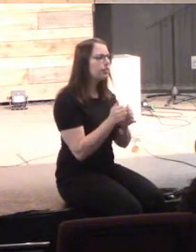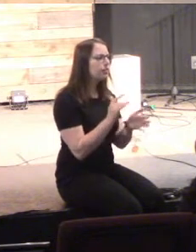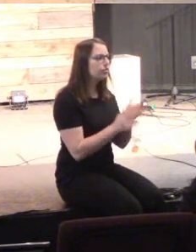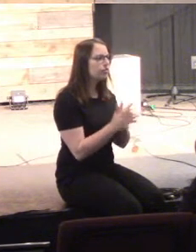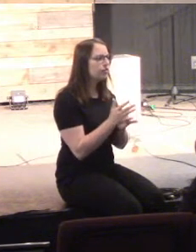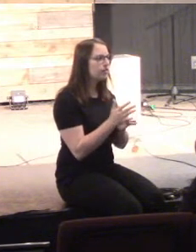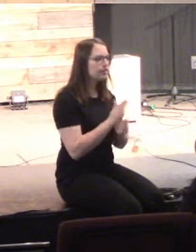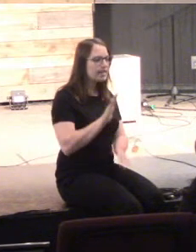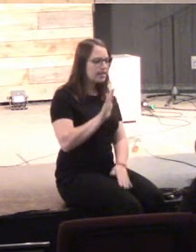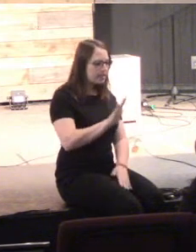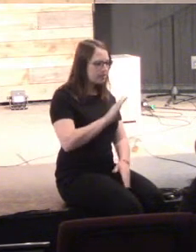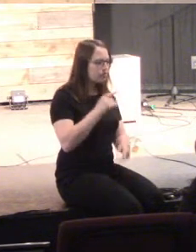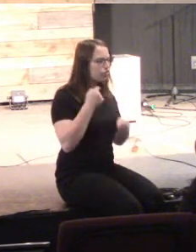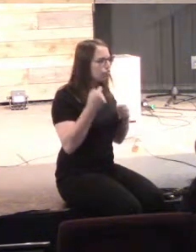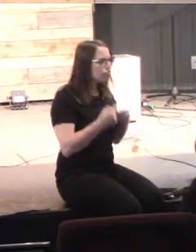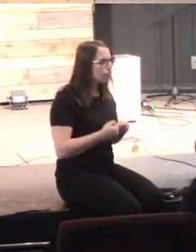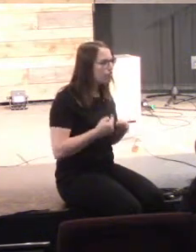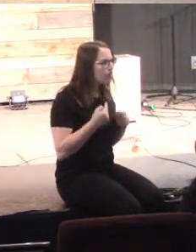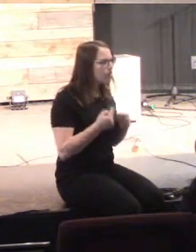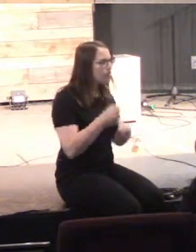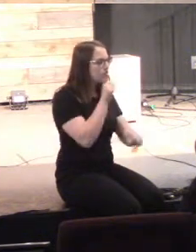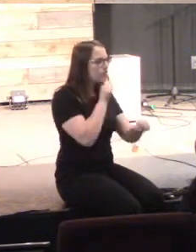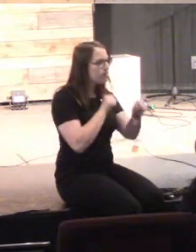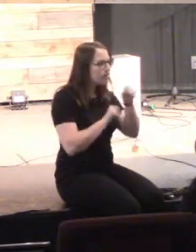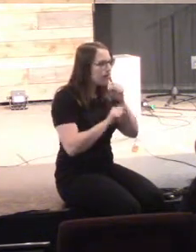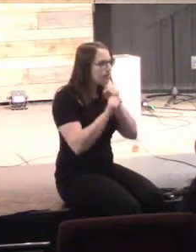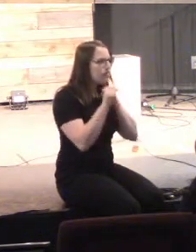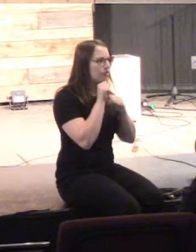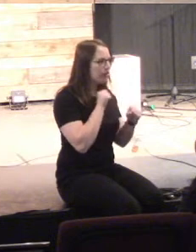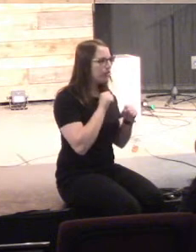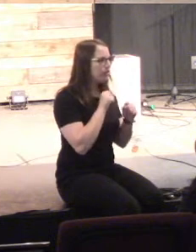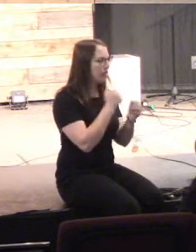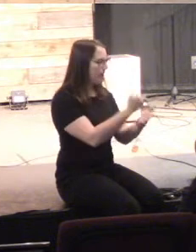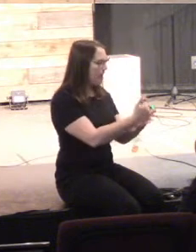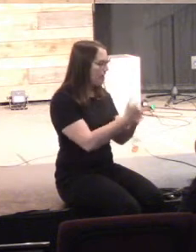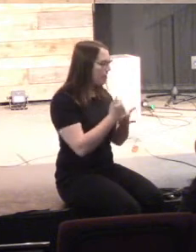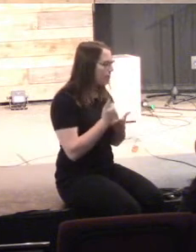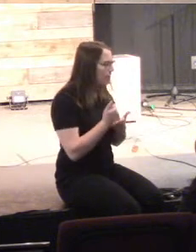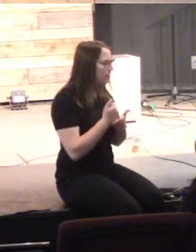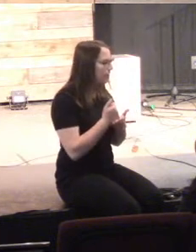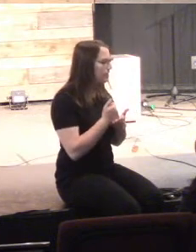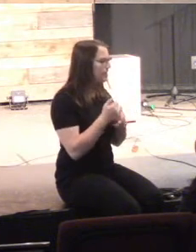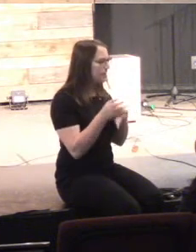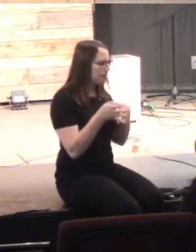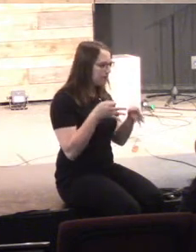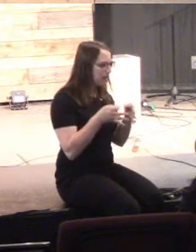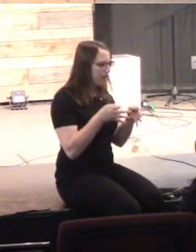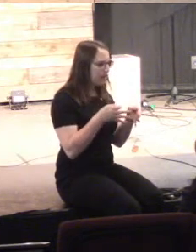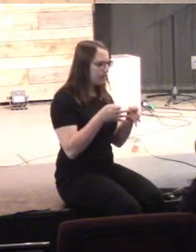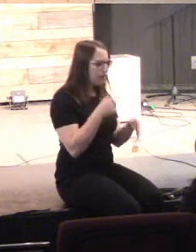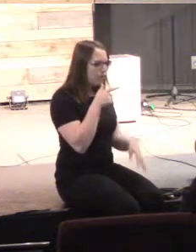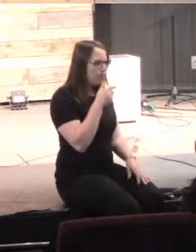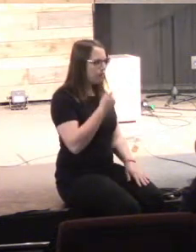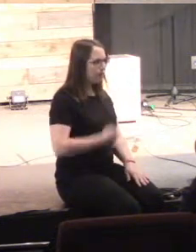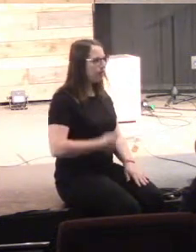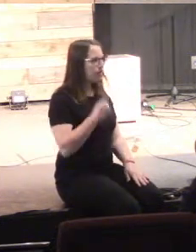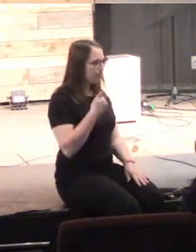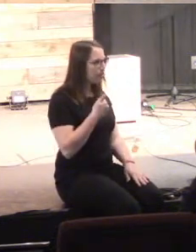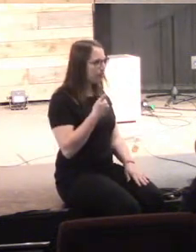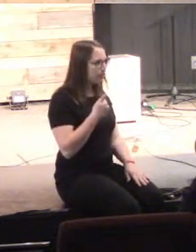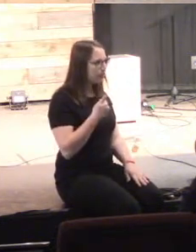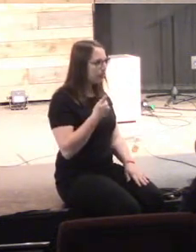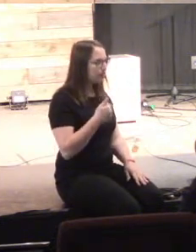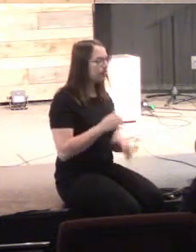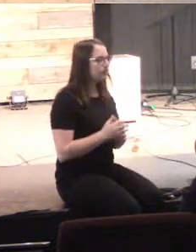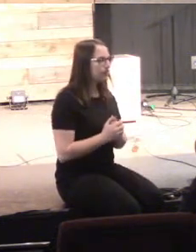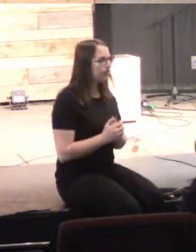struggle and the suffering also help to define us and to show our love to God and to others. This is how Jesus was, and